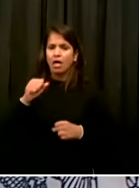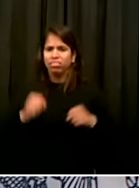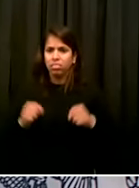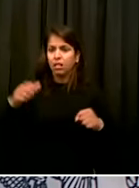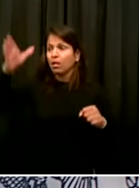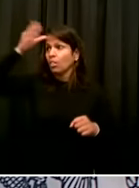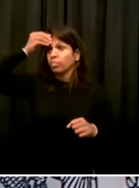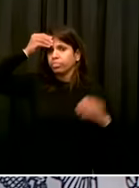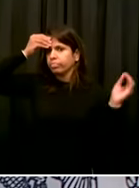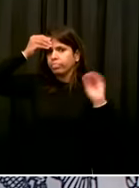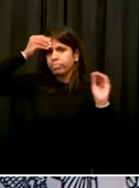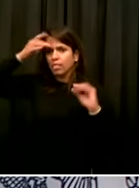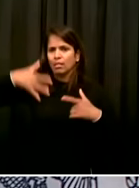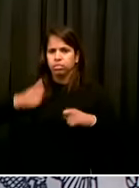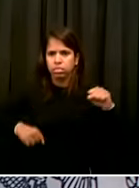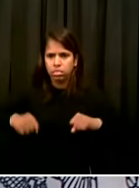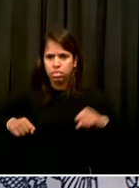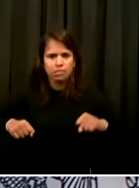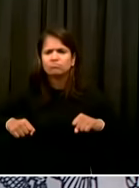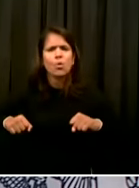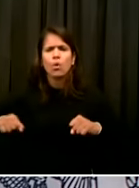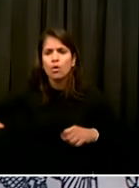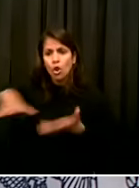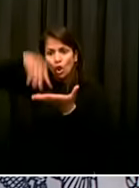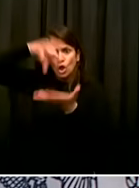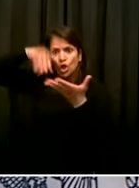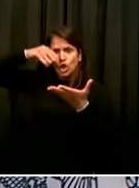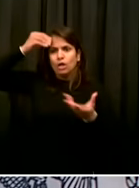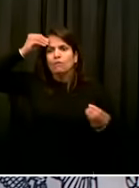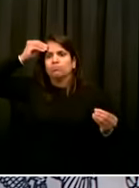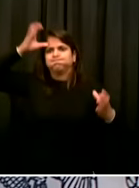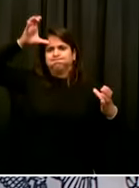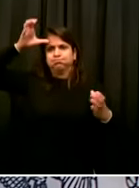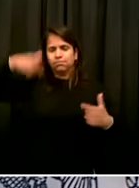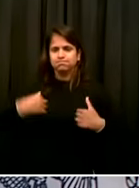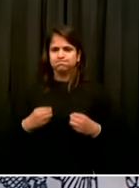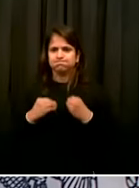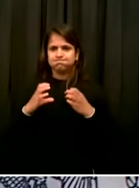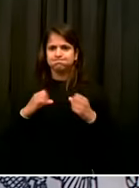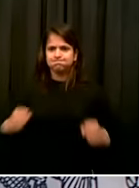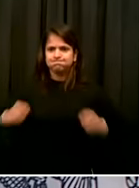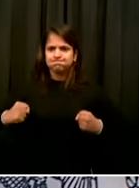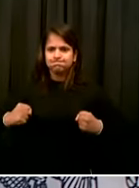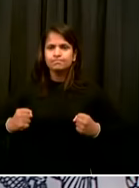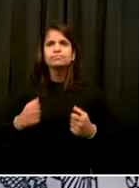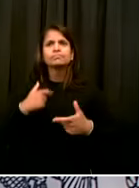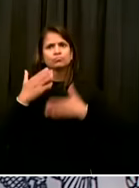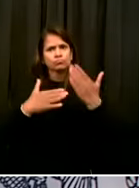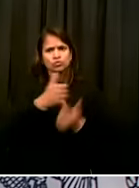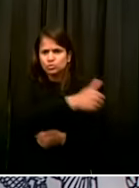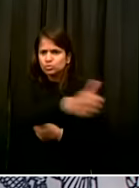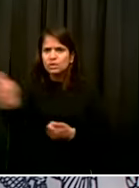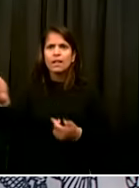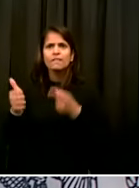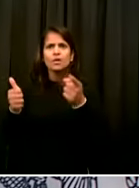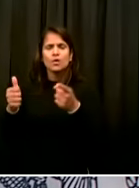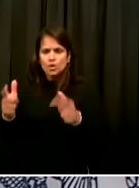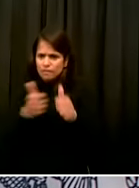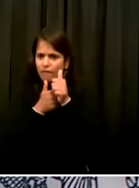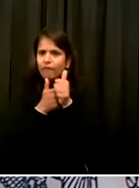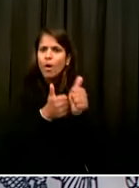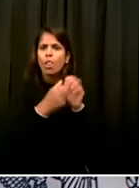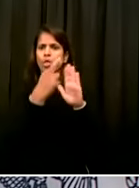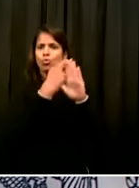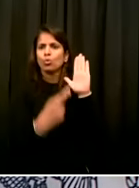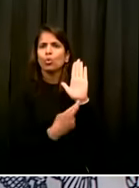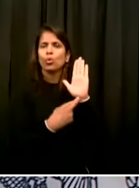their families, and all New Yorkers. And then New Yorkers do their job and they do it so well, following through. So we're going to continue